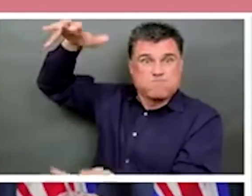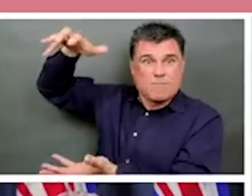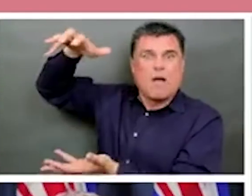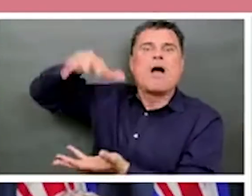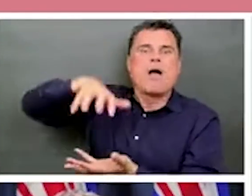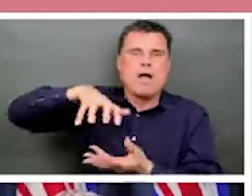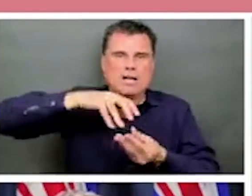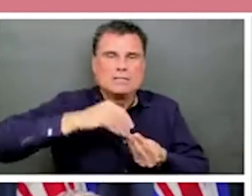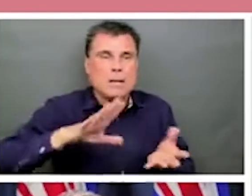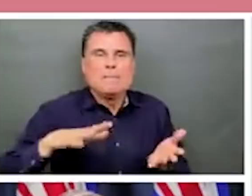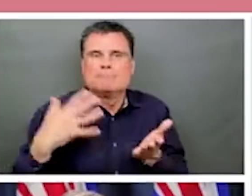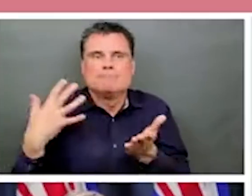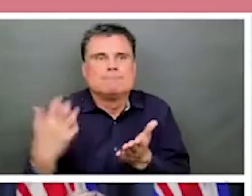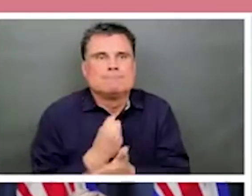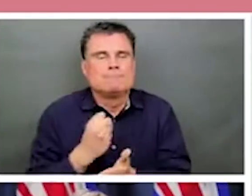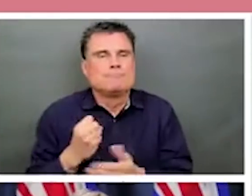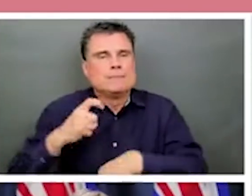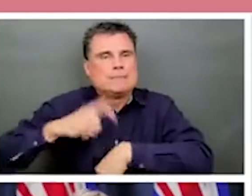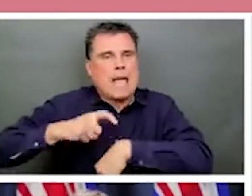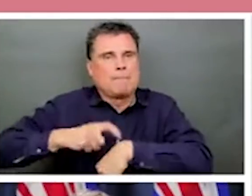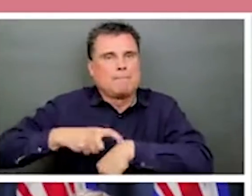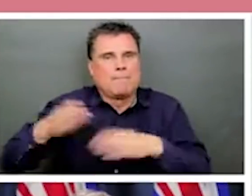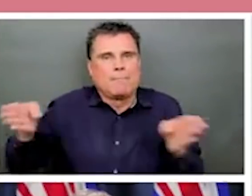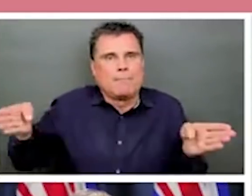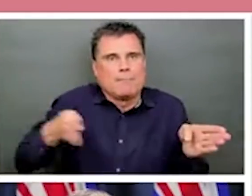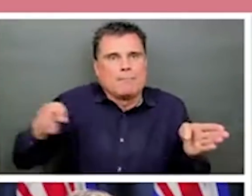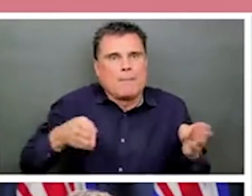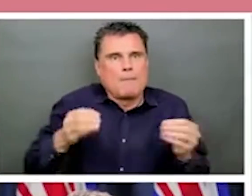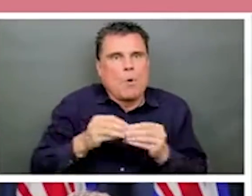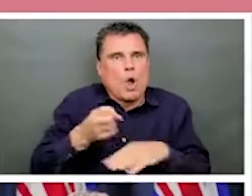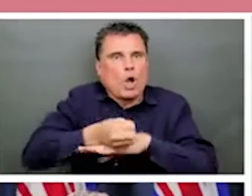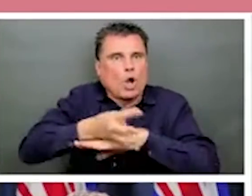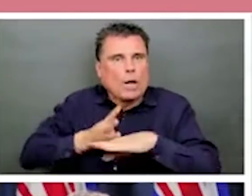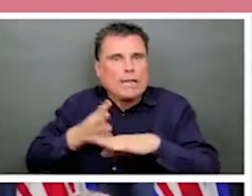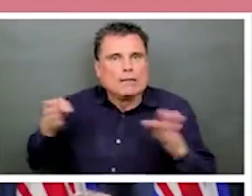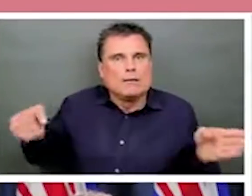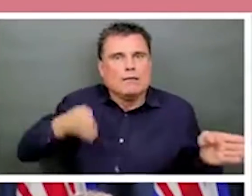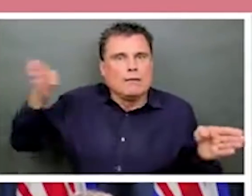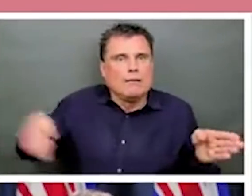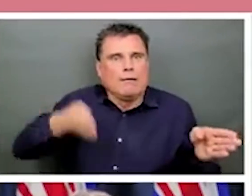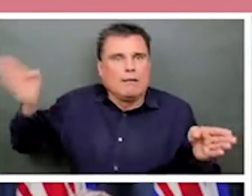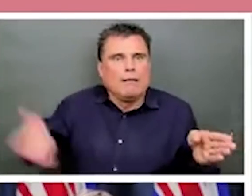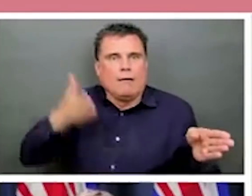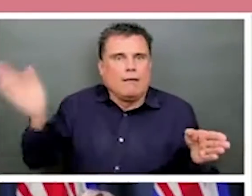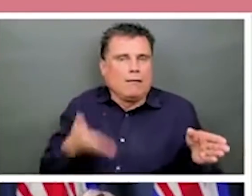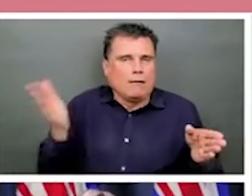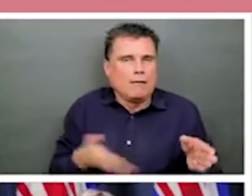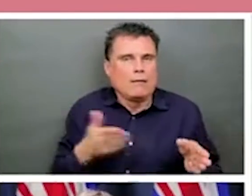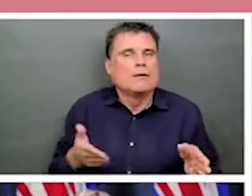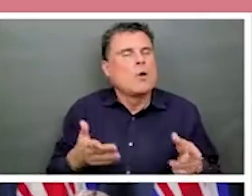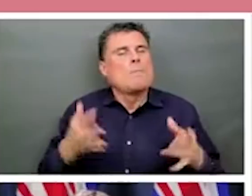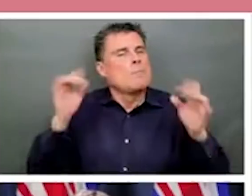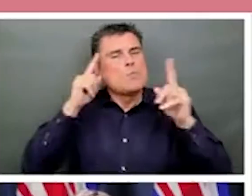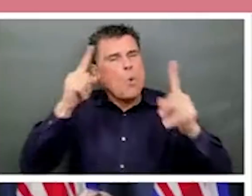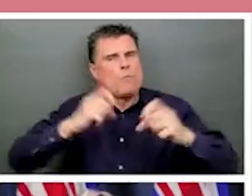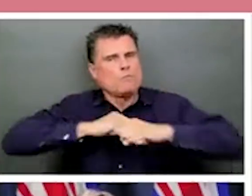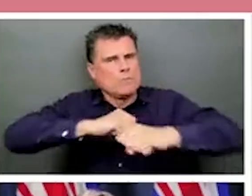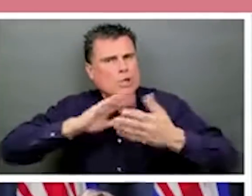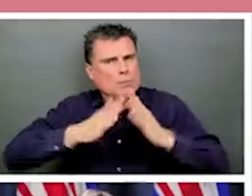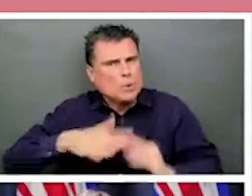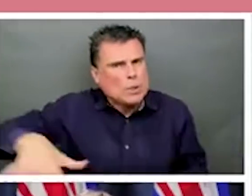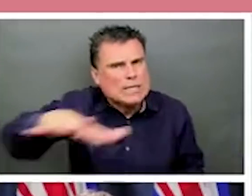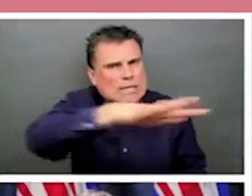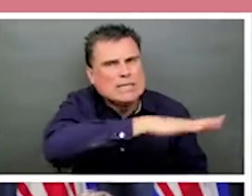population, accelerate their vaccination and their protection. This is a real benefit, particularly in the Lower Mainland,